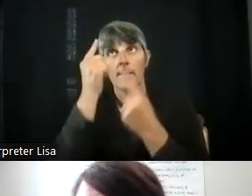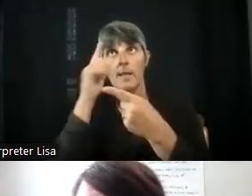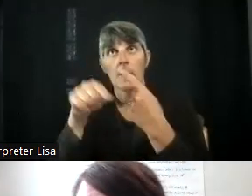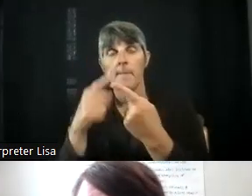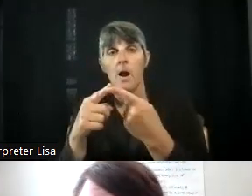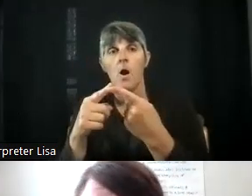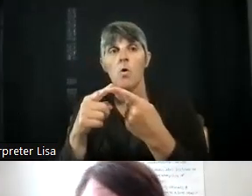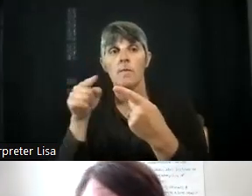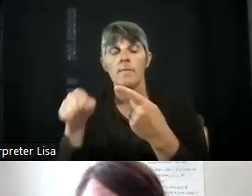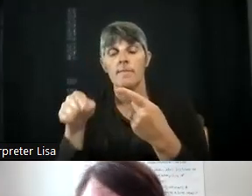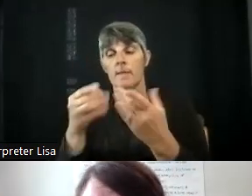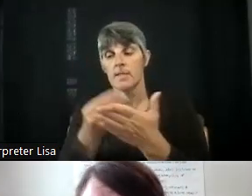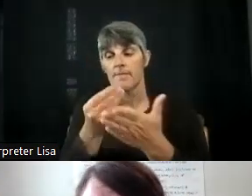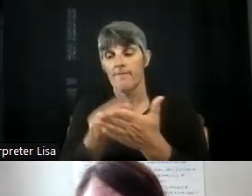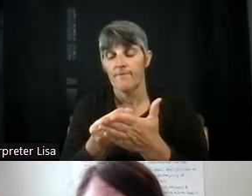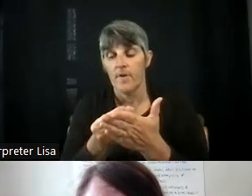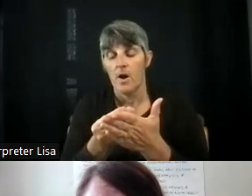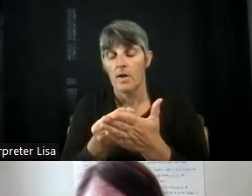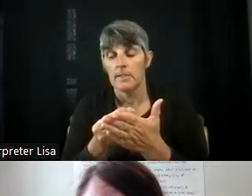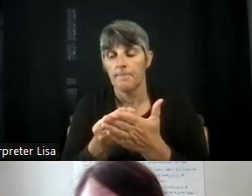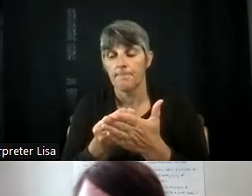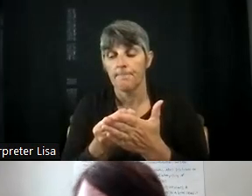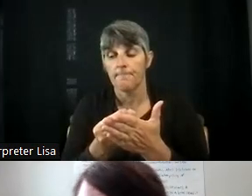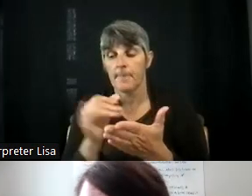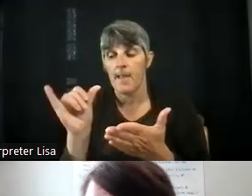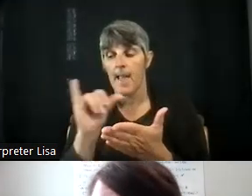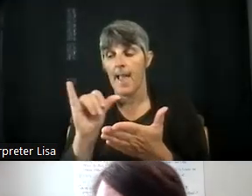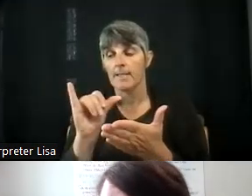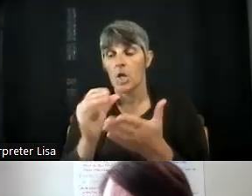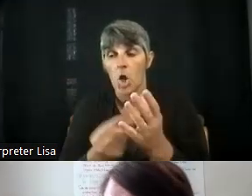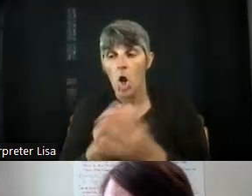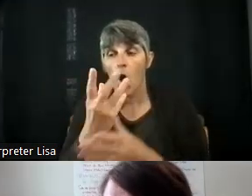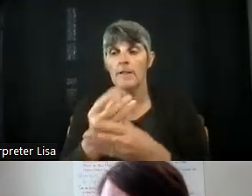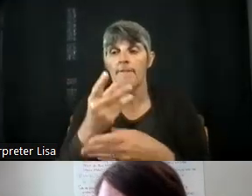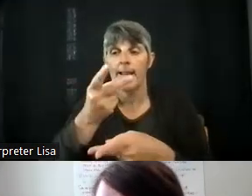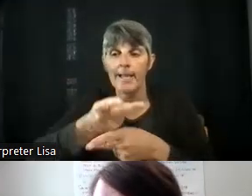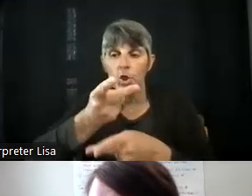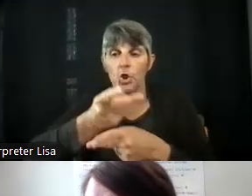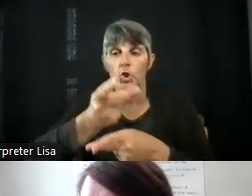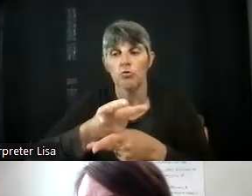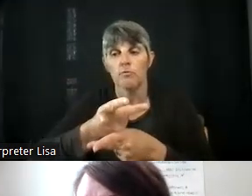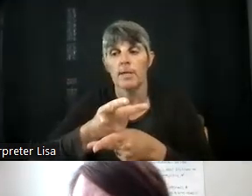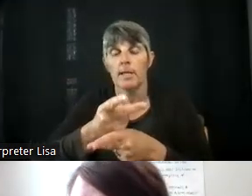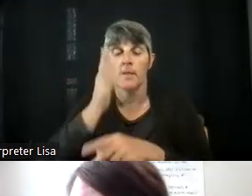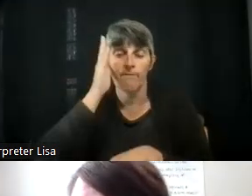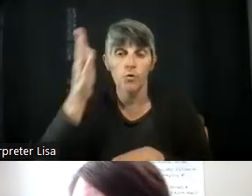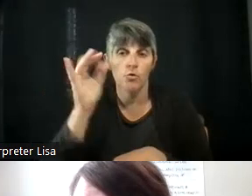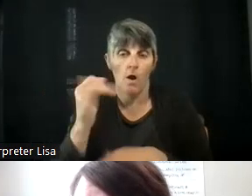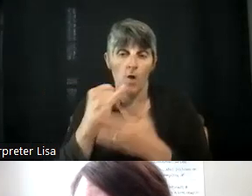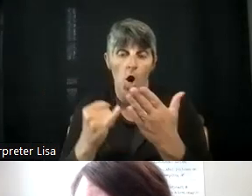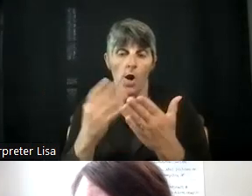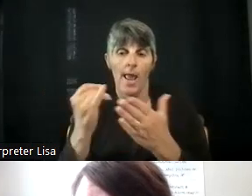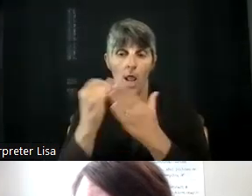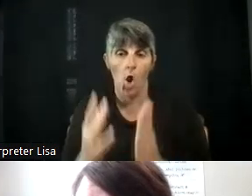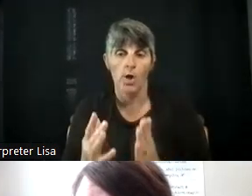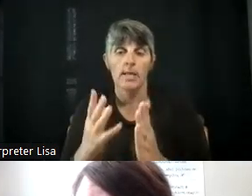this fund as cultivating and nurturing the future of art and